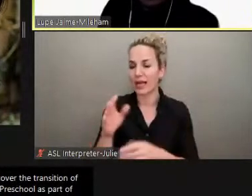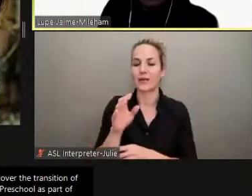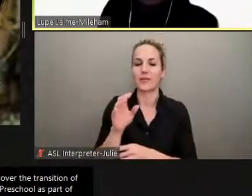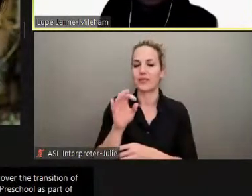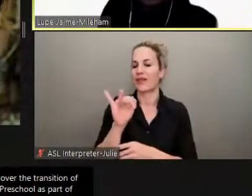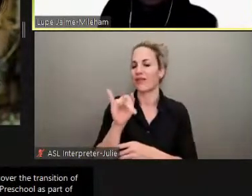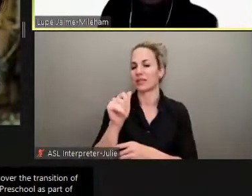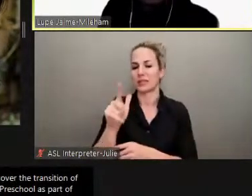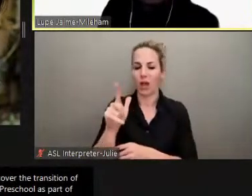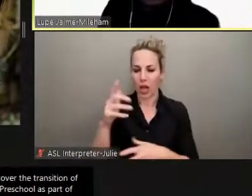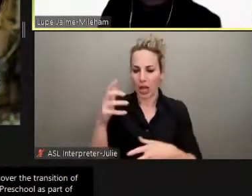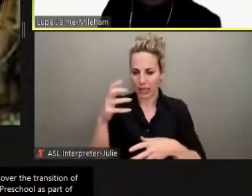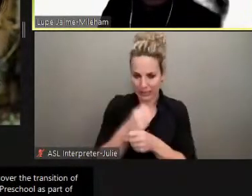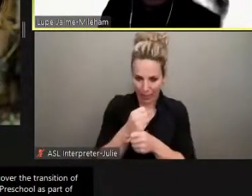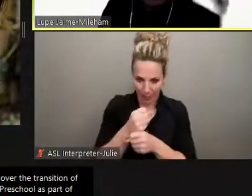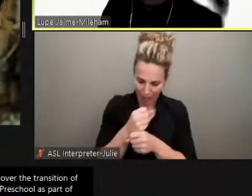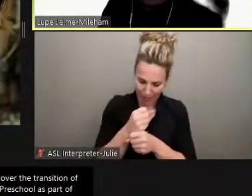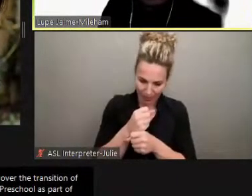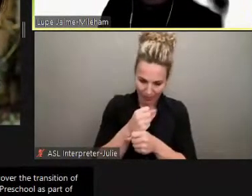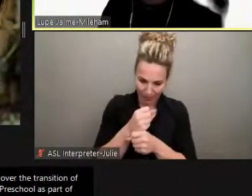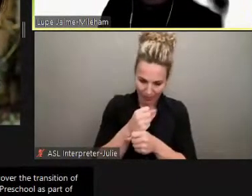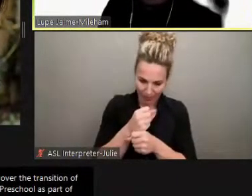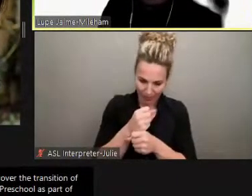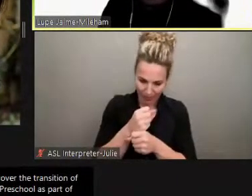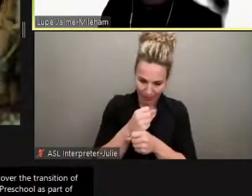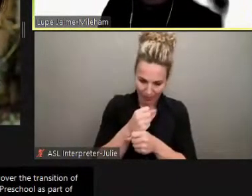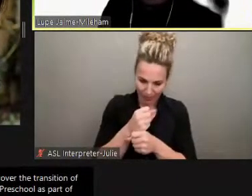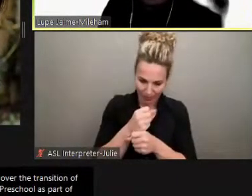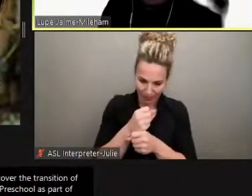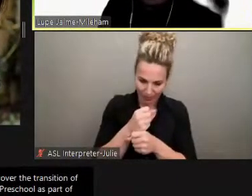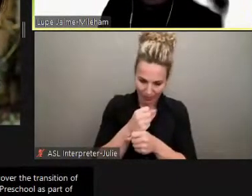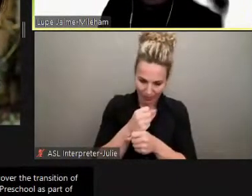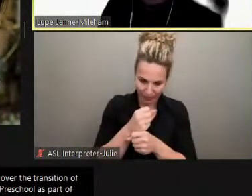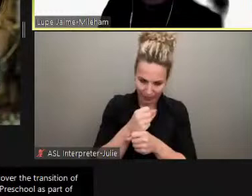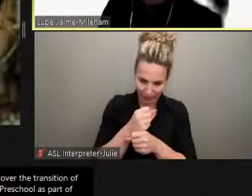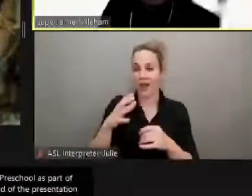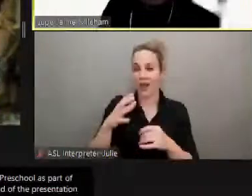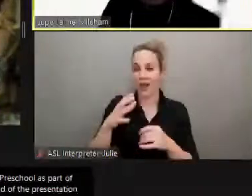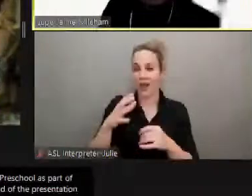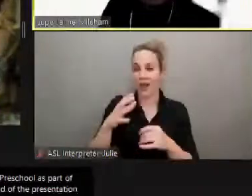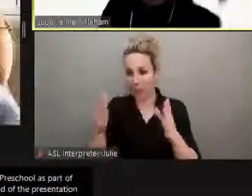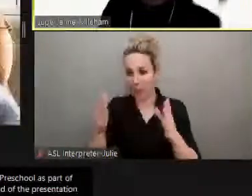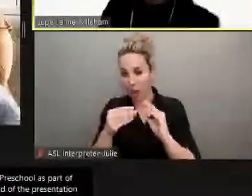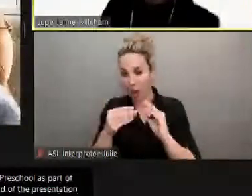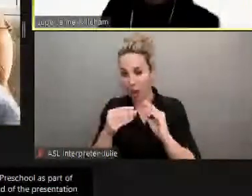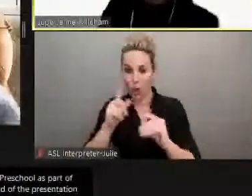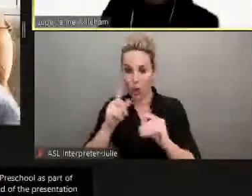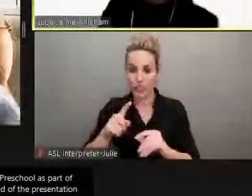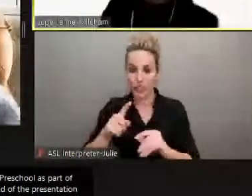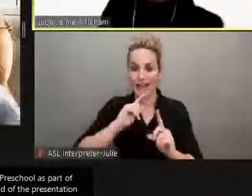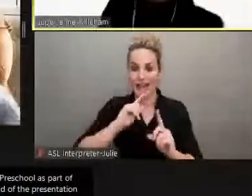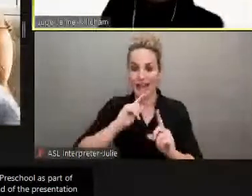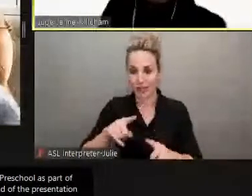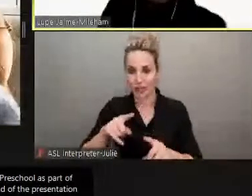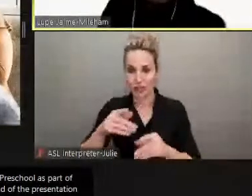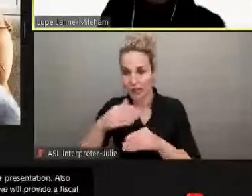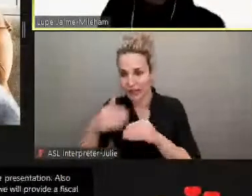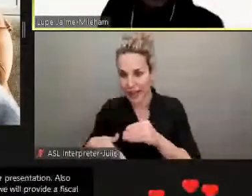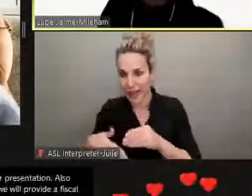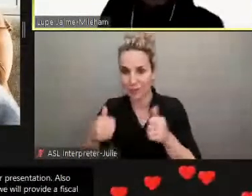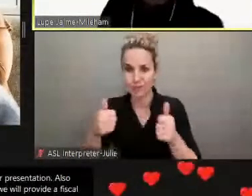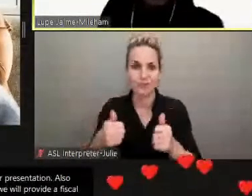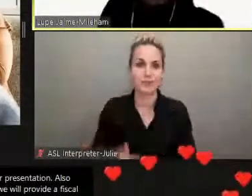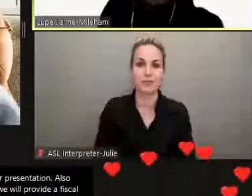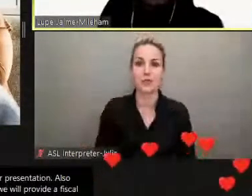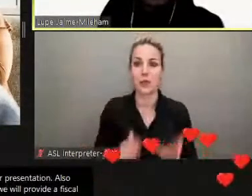summary and then hold a segment for questions and answers or public comment. So let's jump in and go to